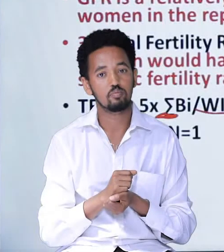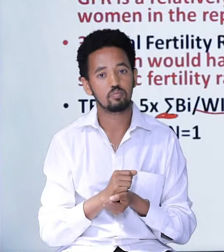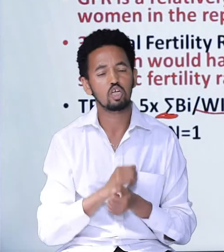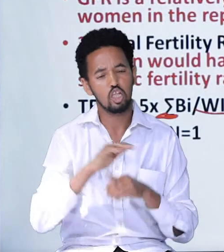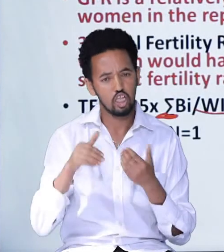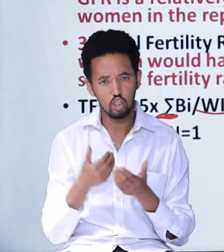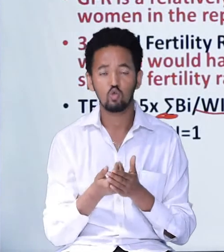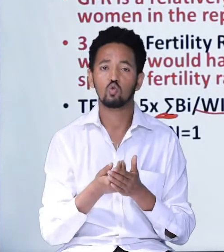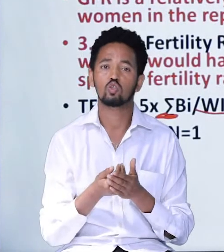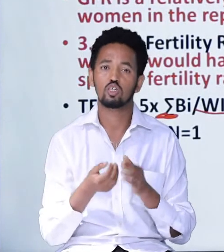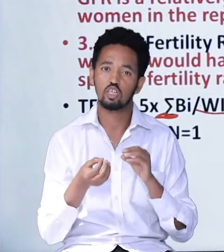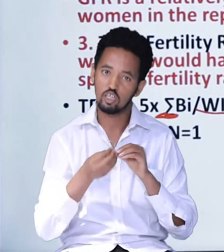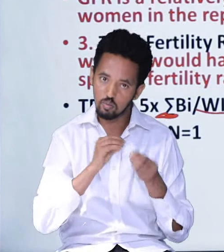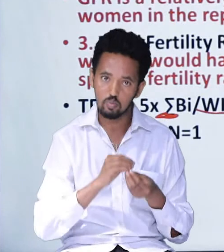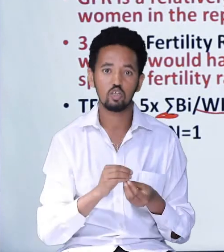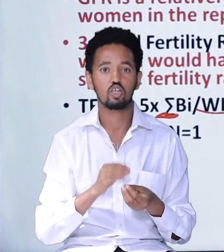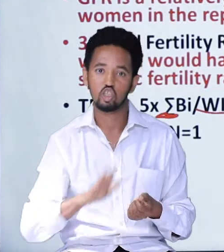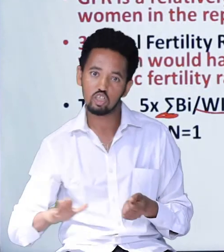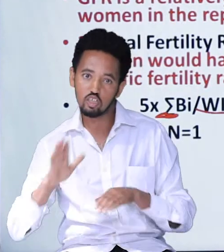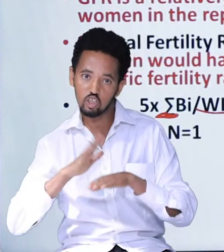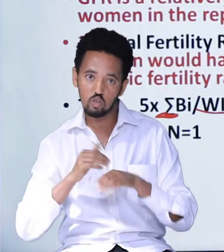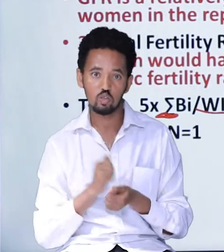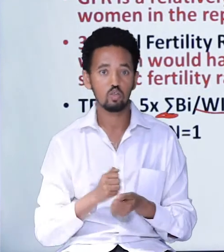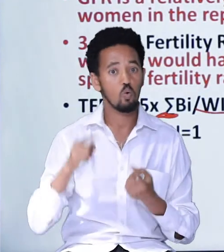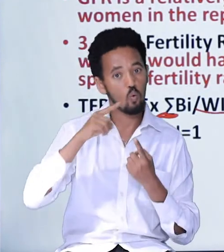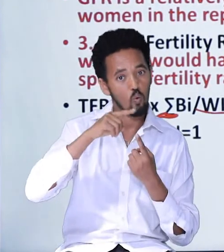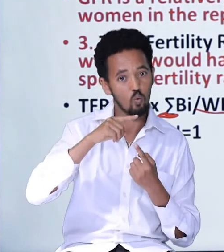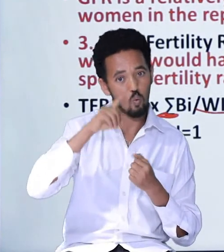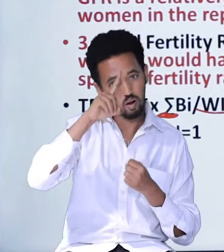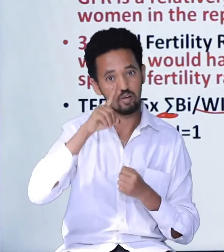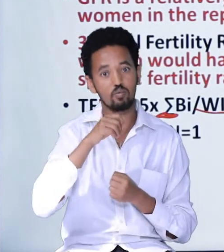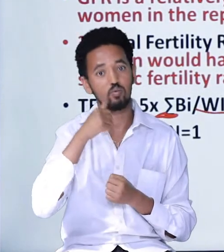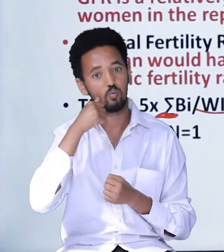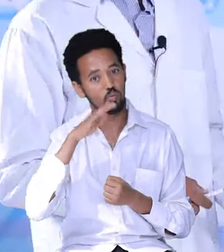The total number of children that would be one woman may have during her lifetime, in short.